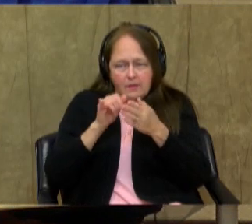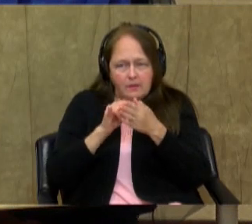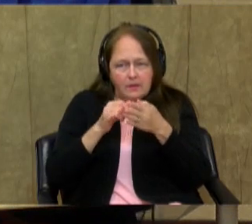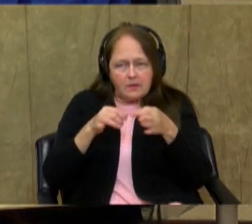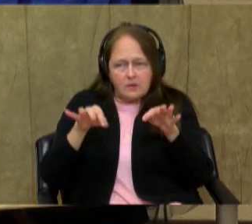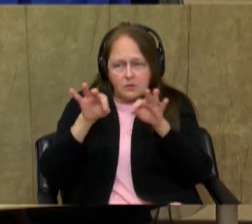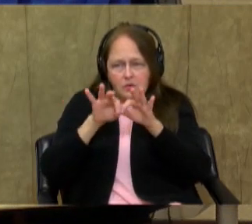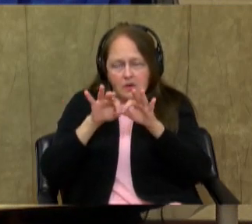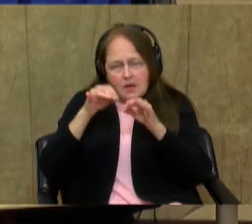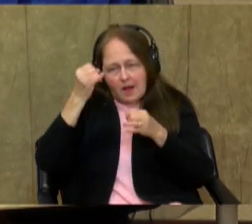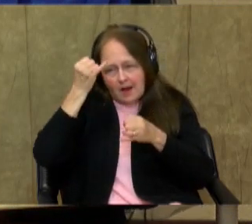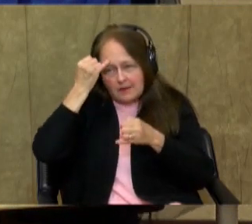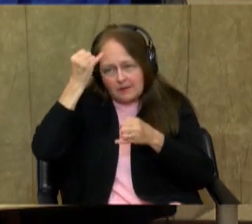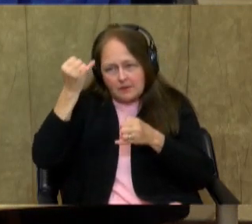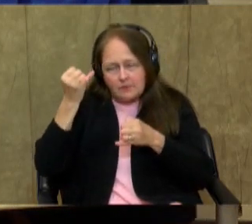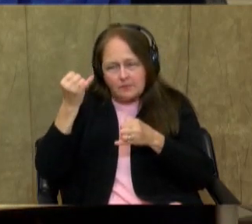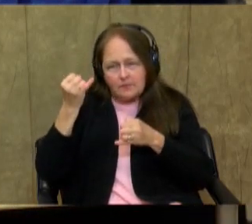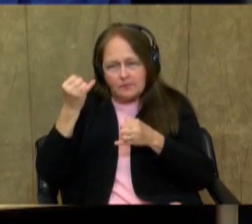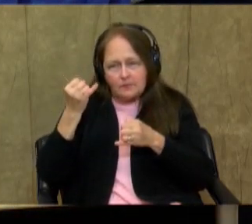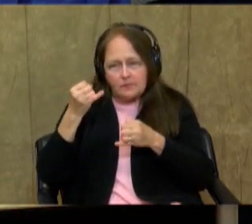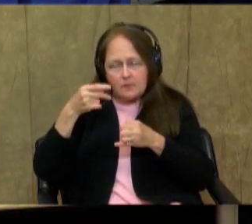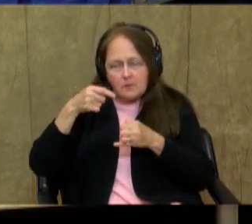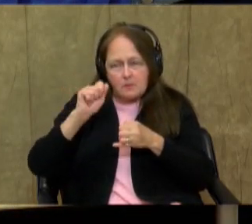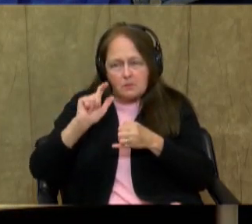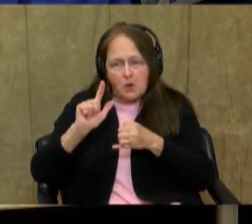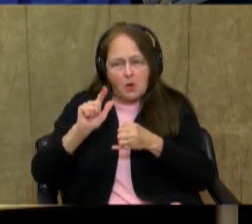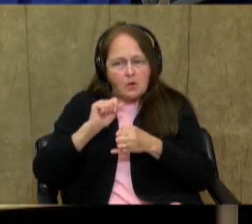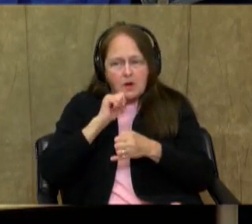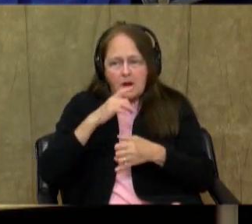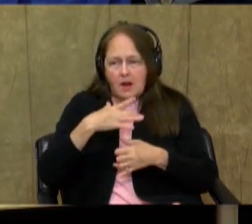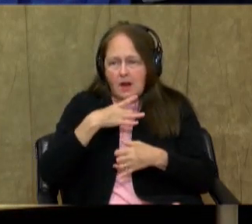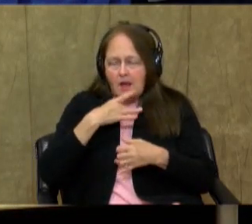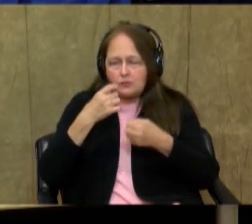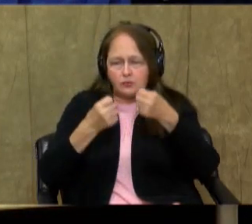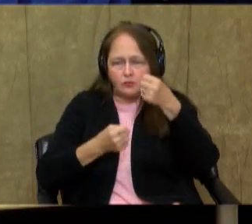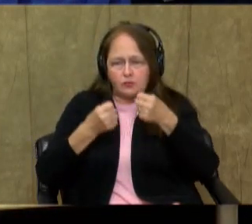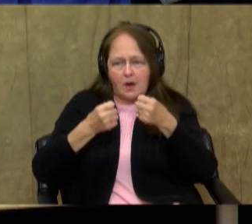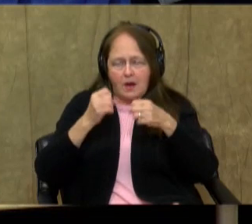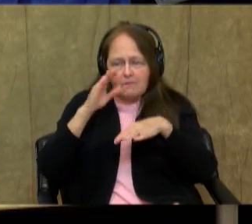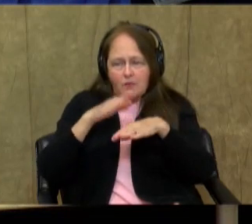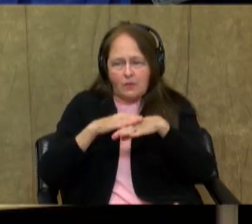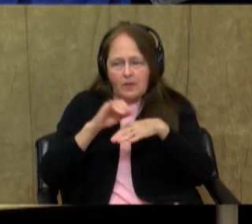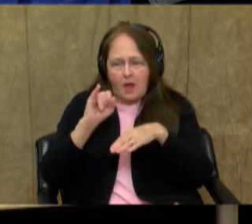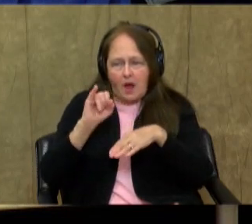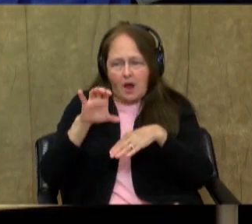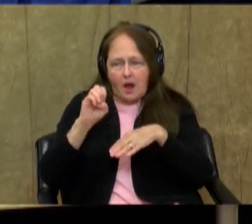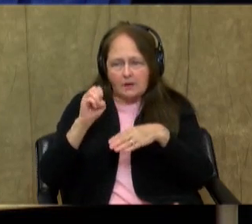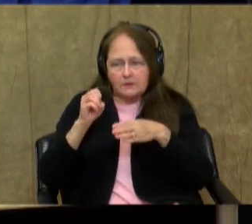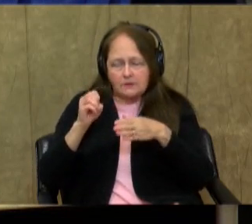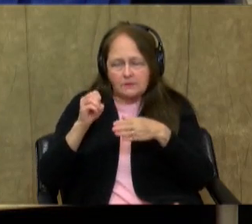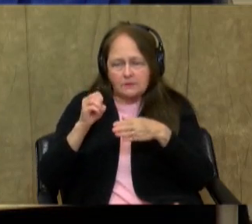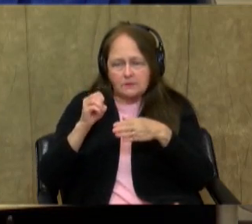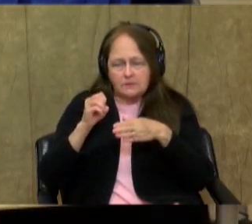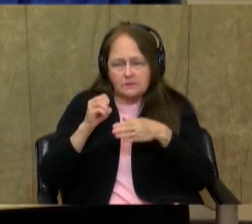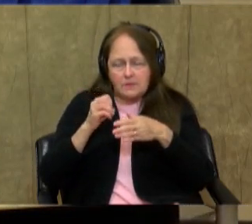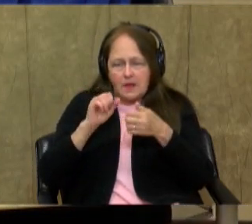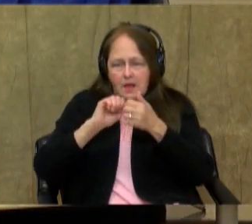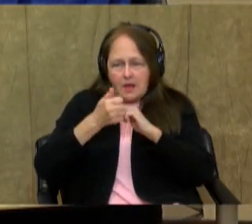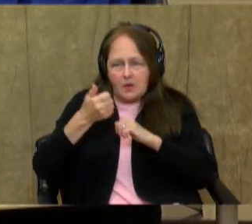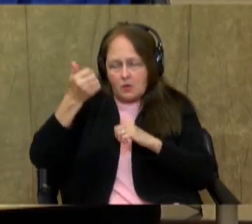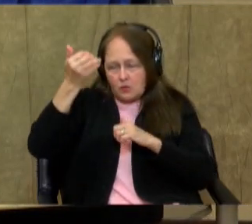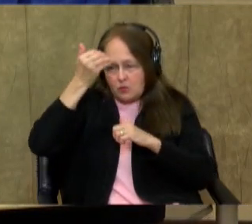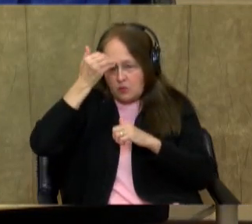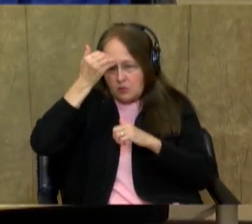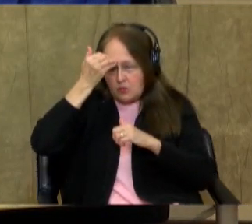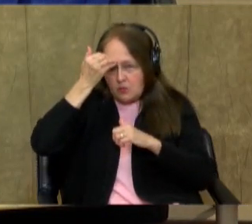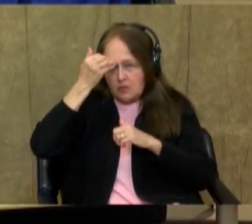central idea? Paul did not like driving on the ice, yet he tried to do it anyway. Now, how do we know that